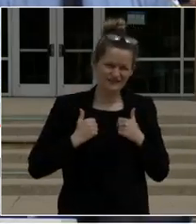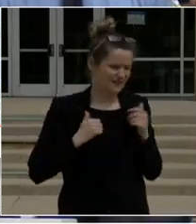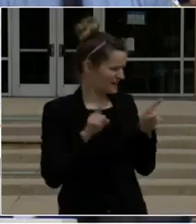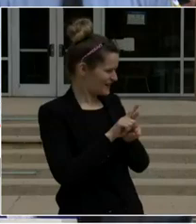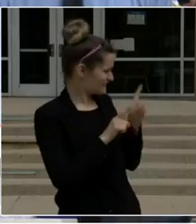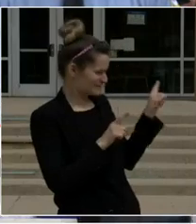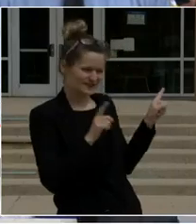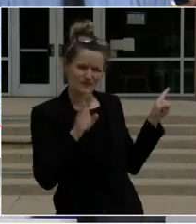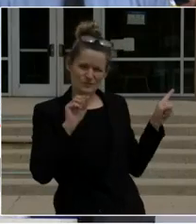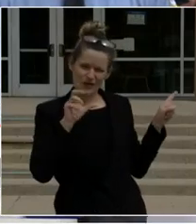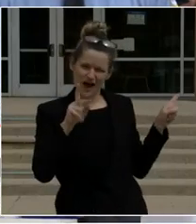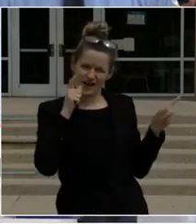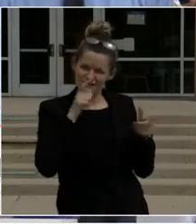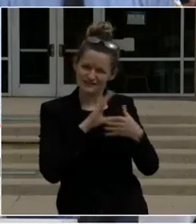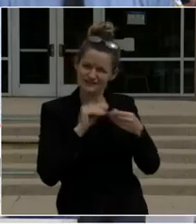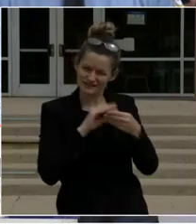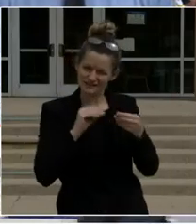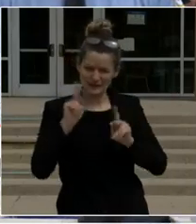standing behind me